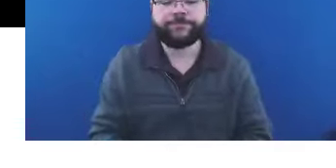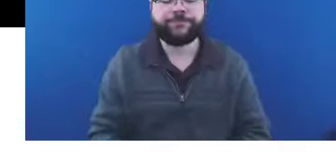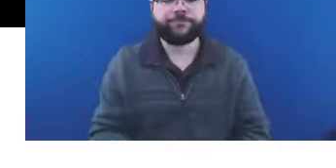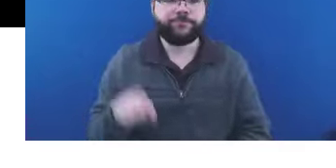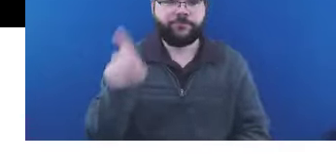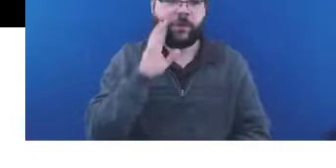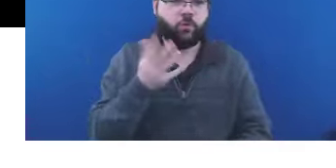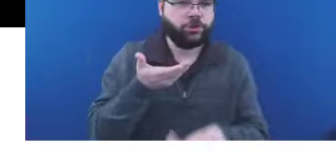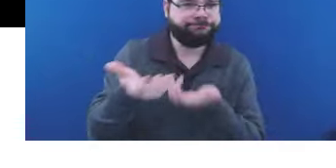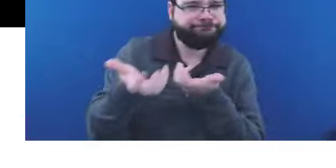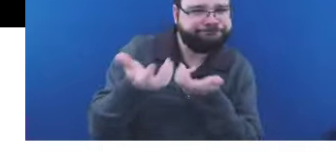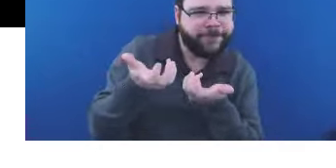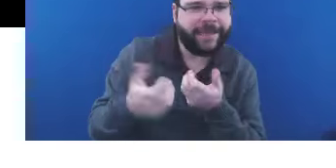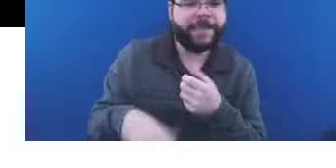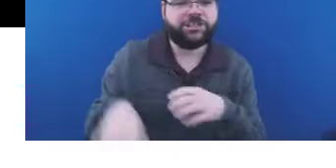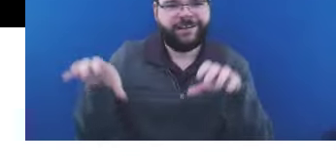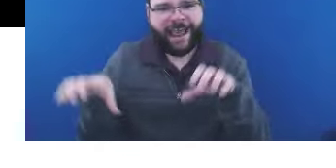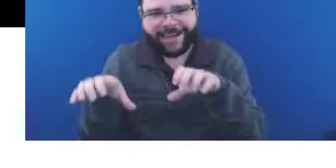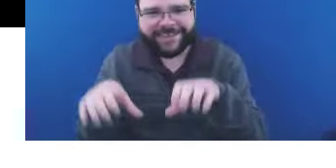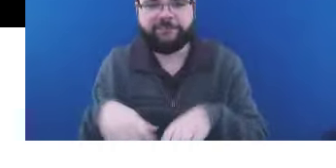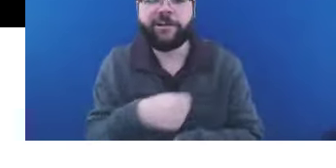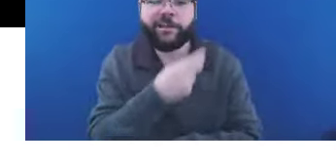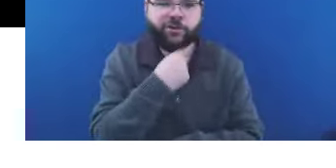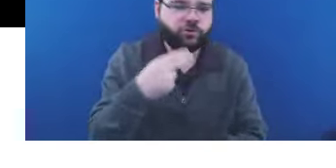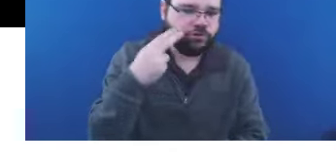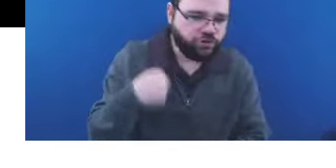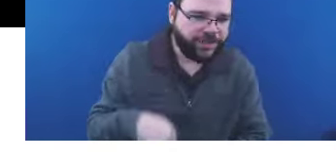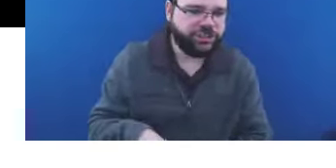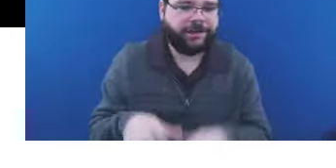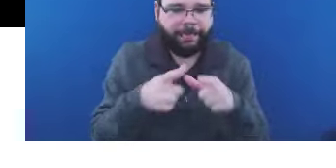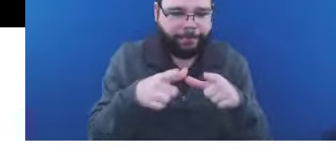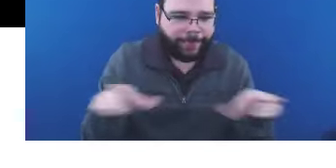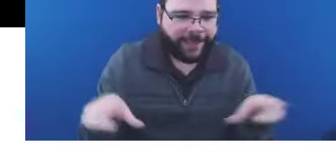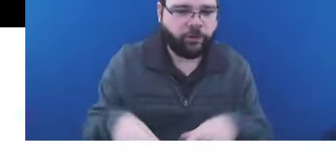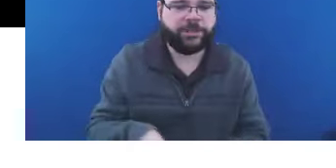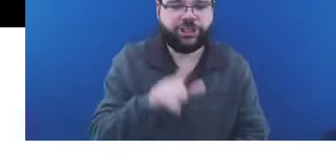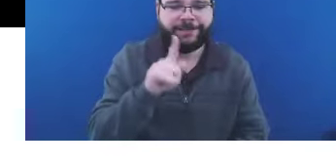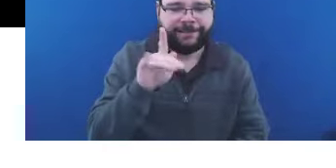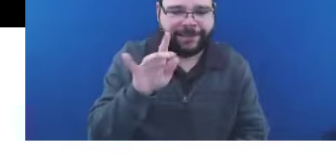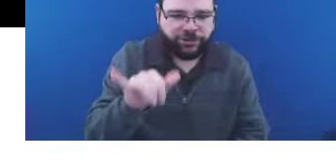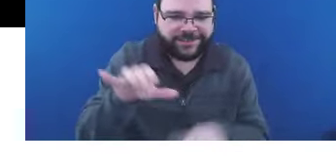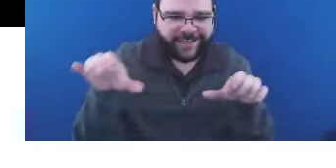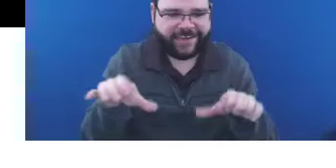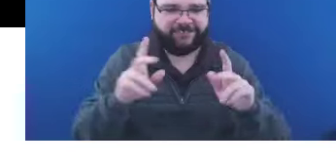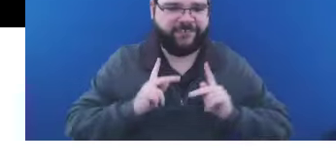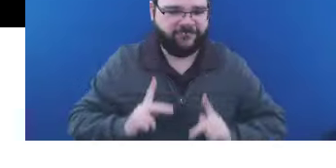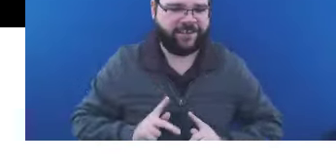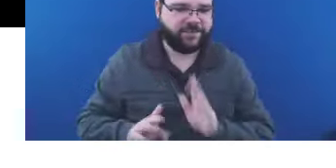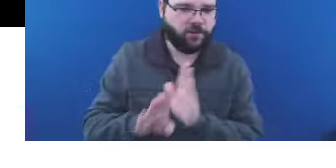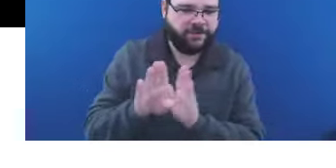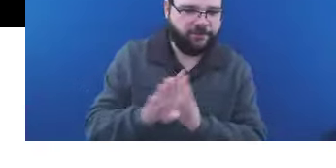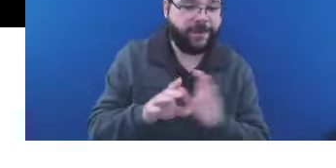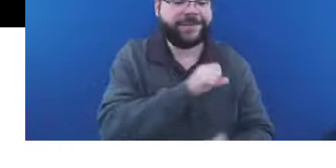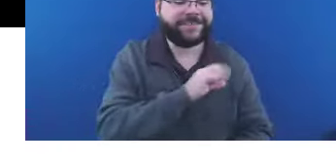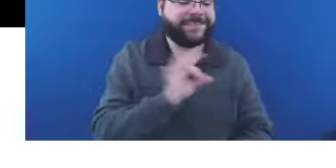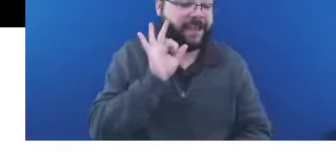engage in activities in nutrition, language and literacy activities, physical development. Staff also assist families